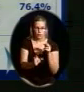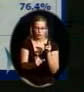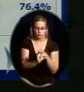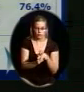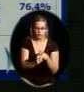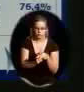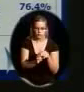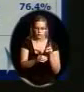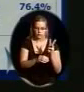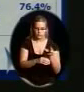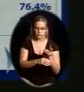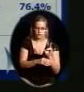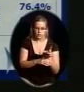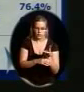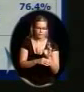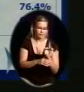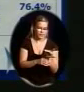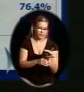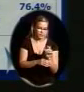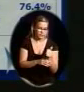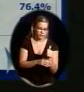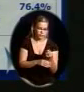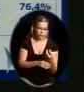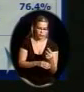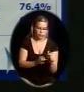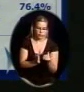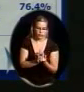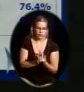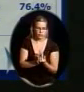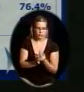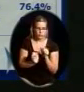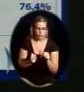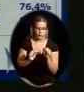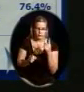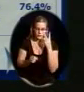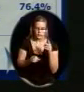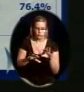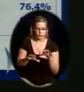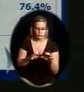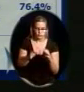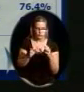participation for the 6th, 8th, 10th, and 12th. And as you can see, we did really well there.